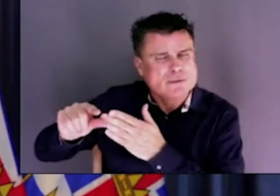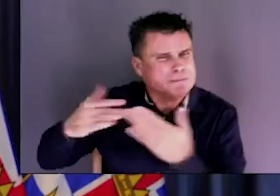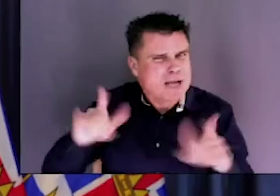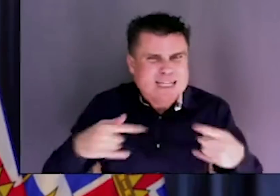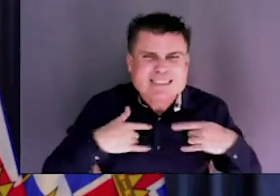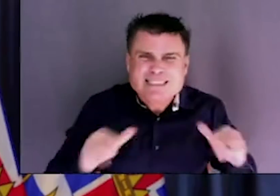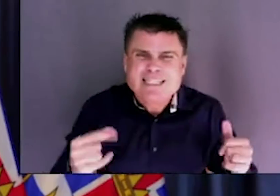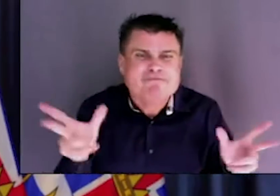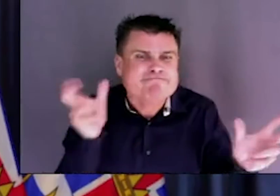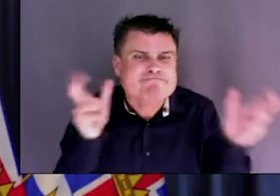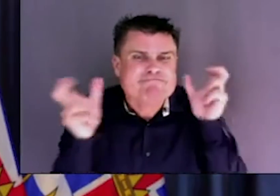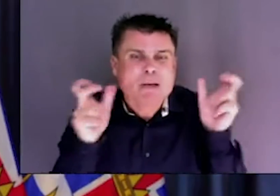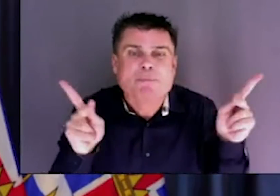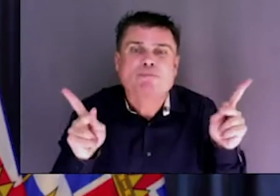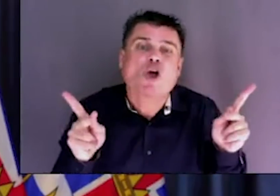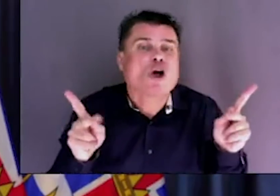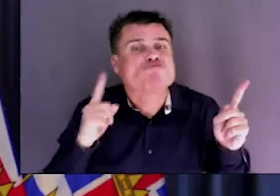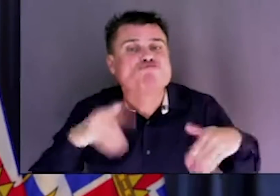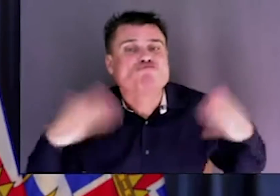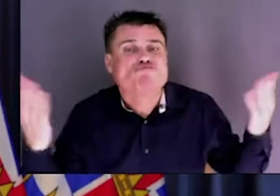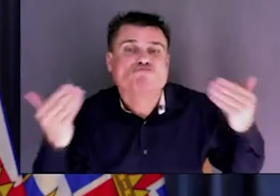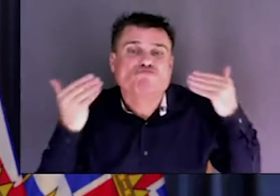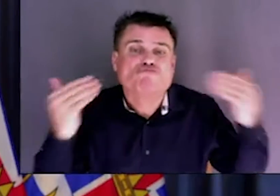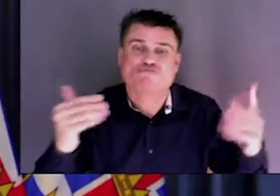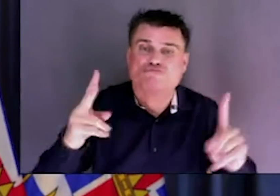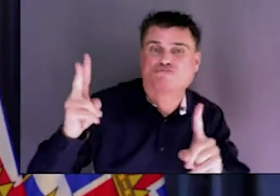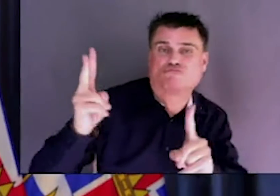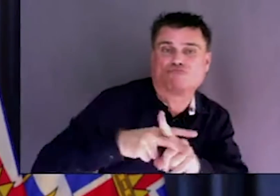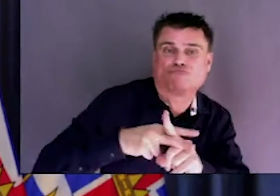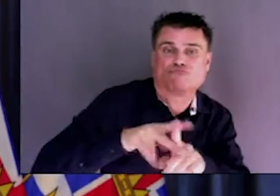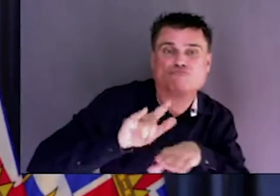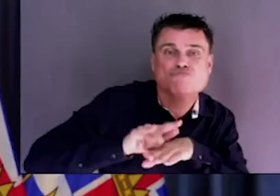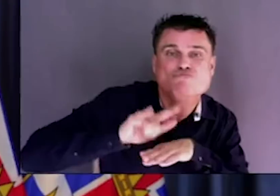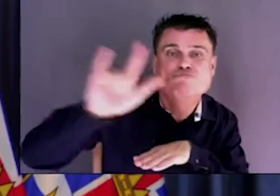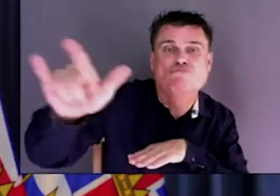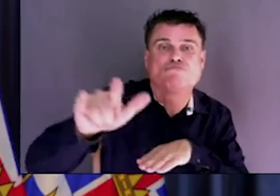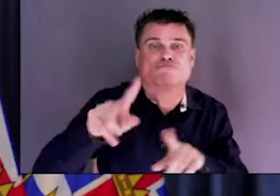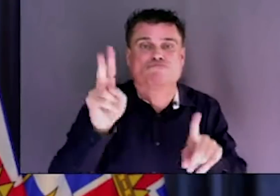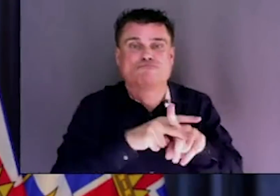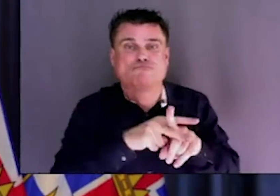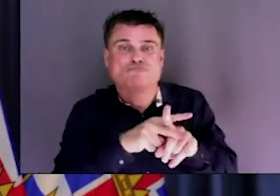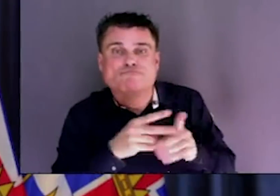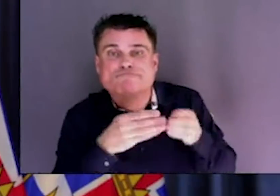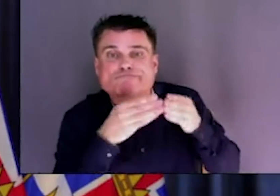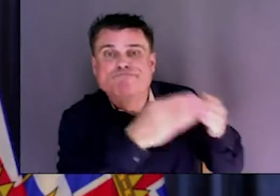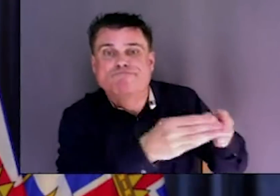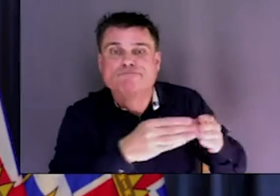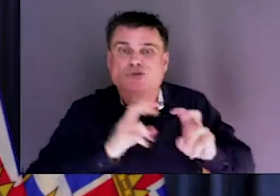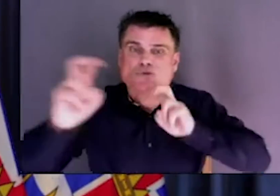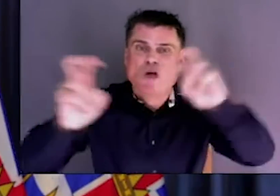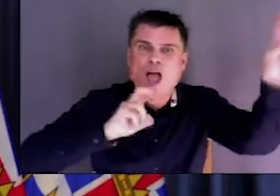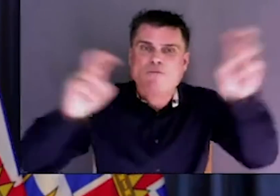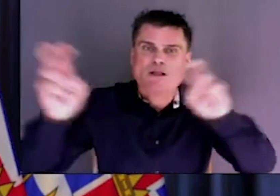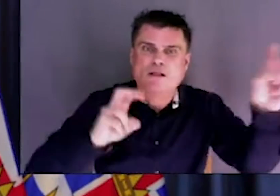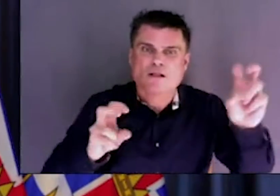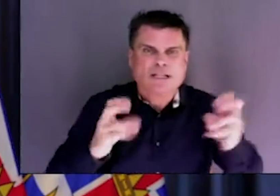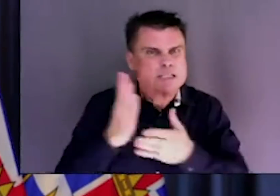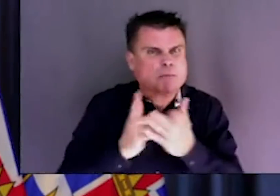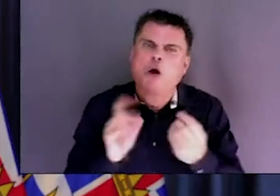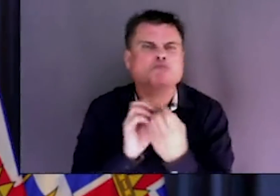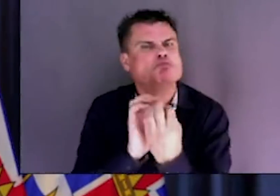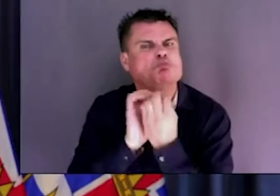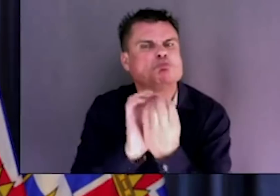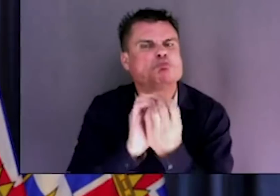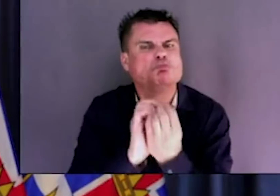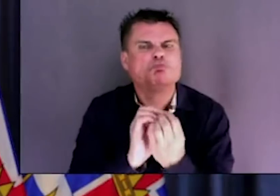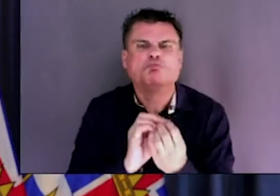their bookings when they're going into another community. Are you telling people, like when you're saying don't get on a ferry, are you telling people, you need to just stay in your